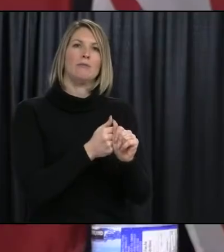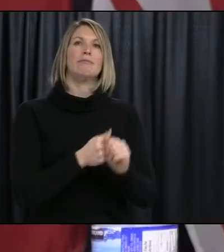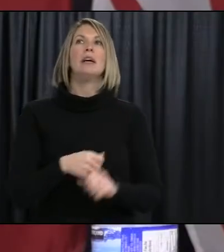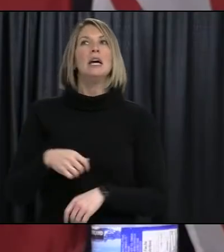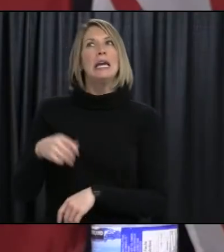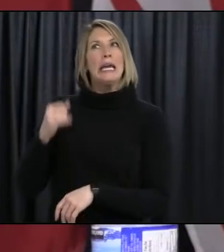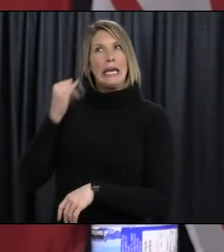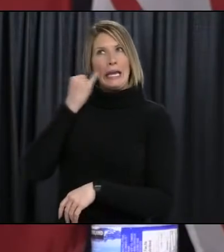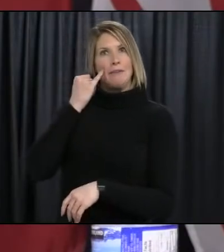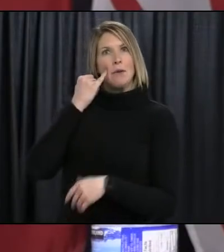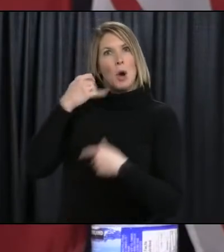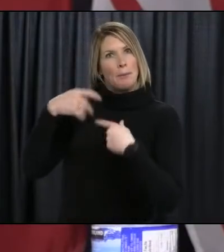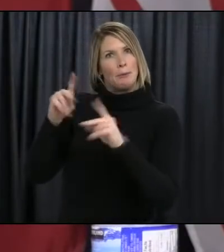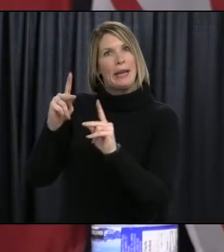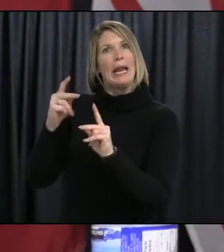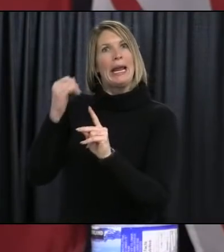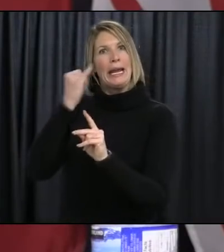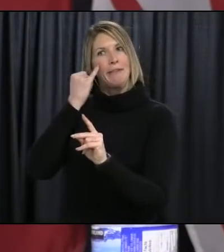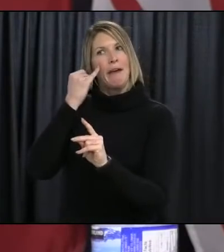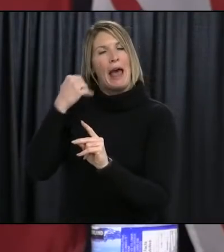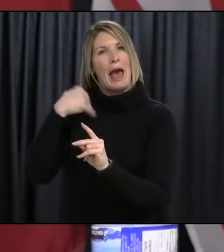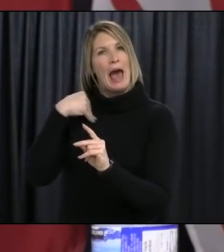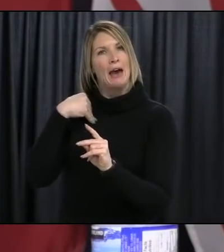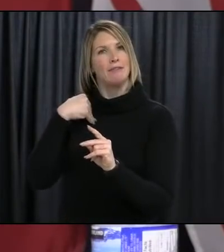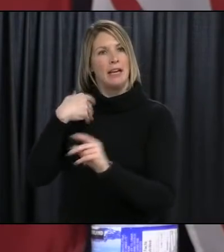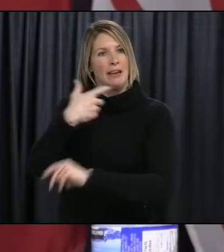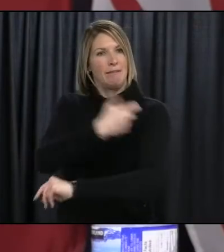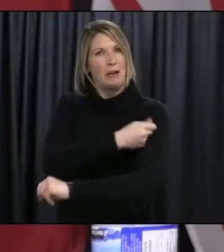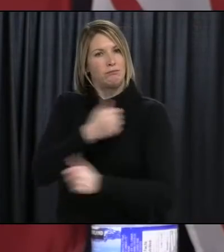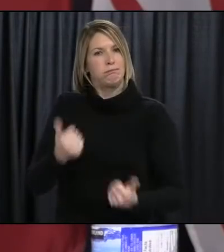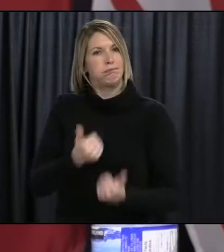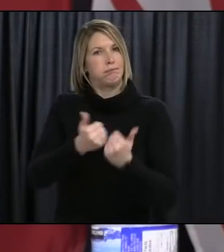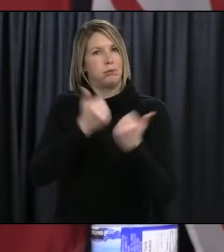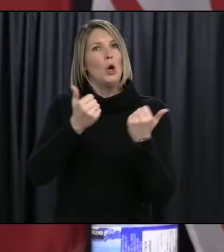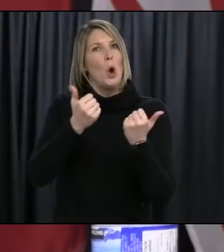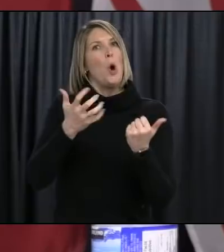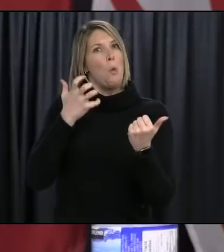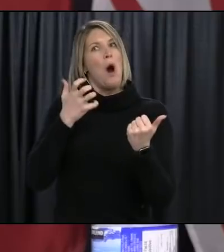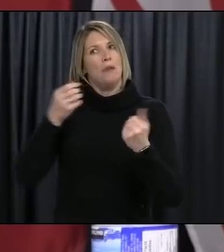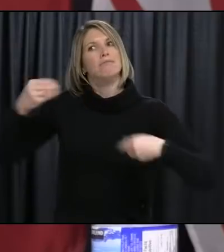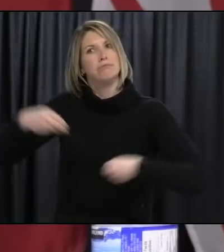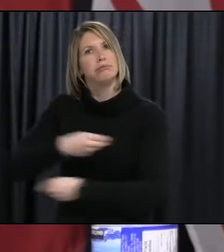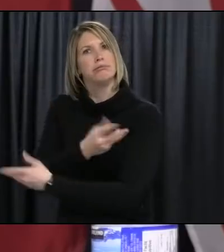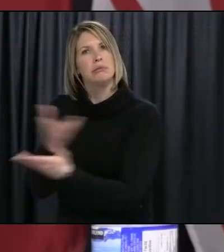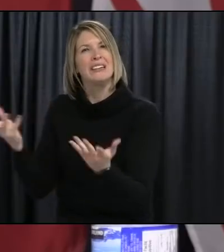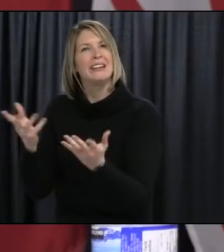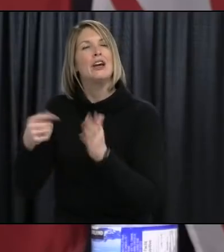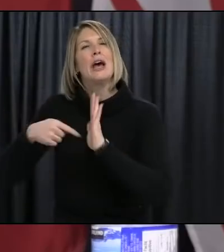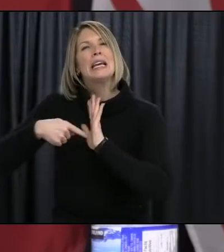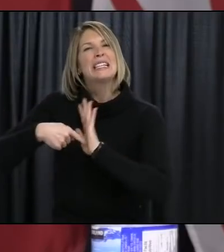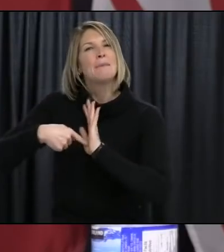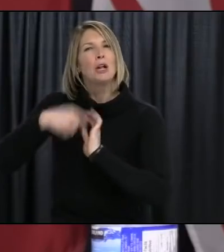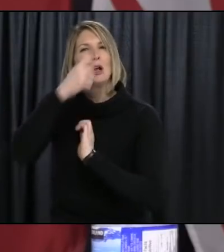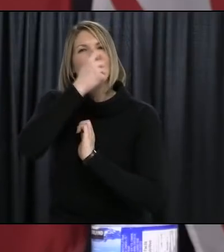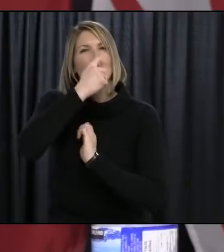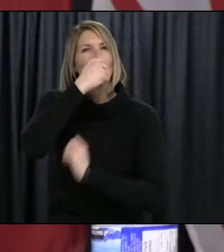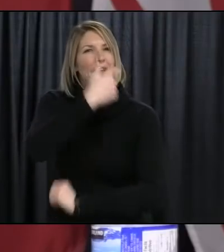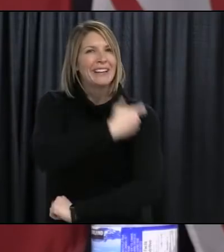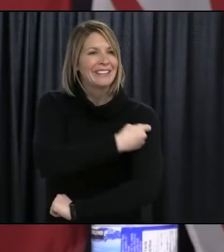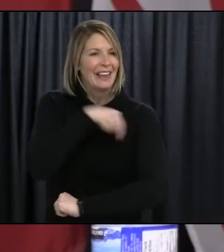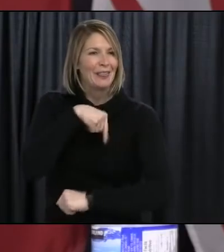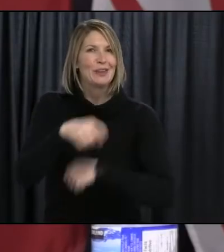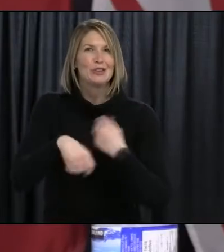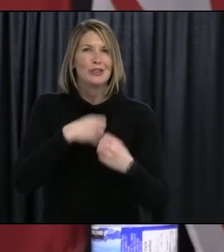move into that group. In actual fact, we ran it with the influenza vaccine this year.